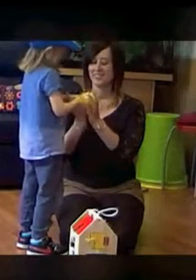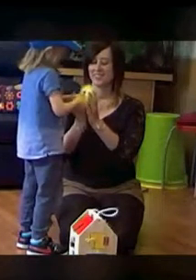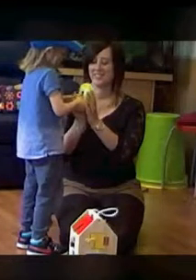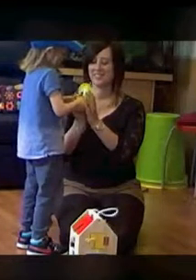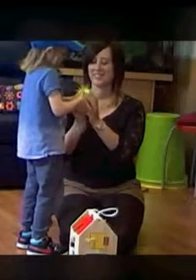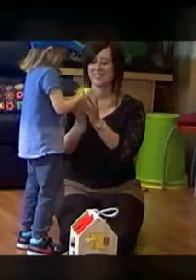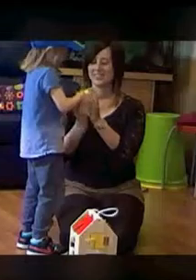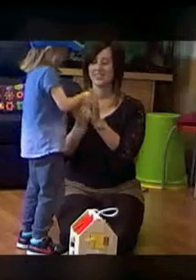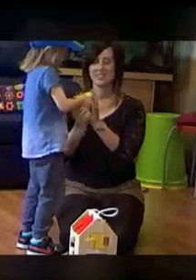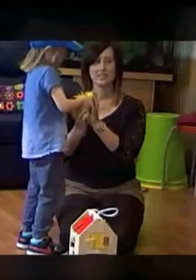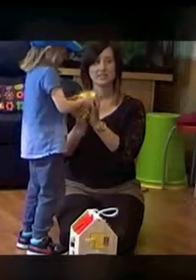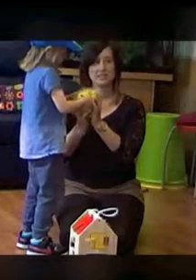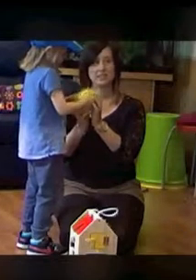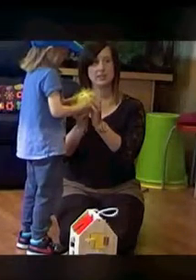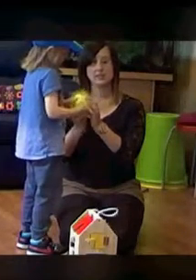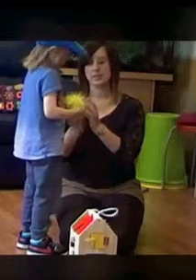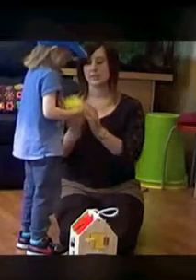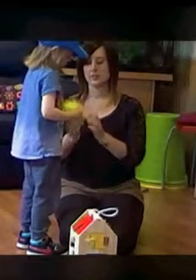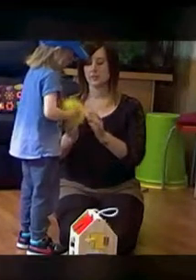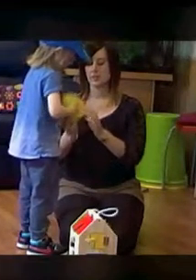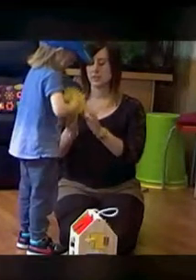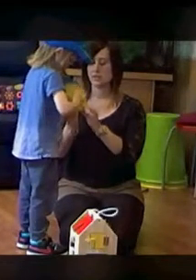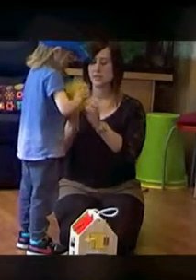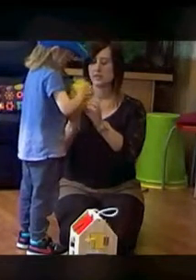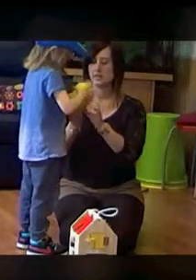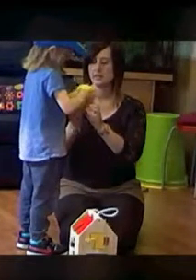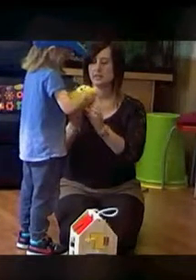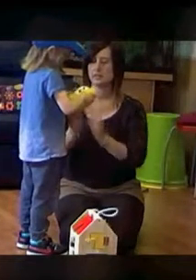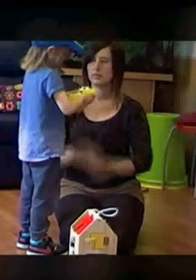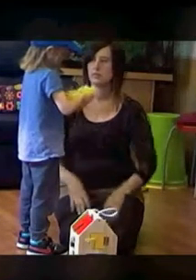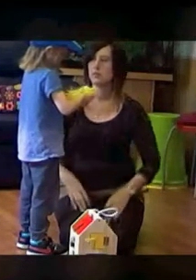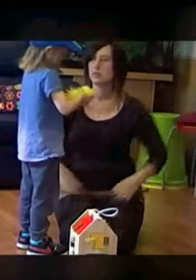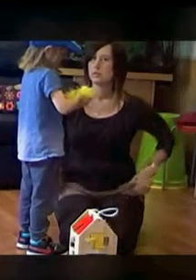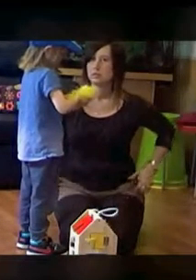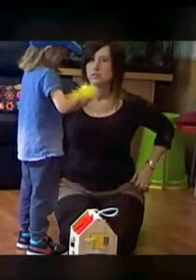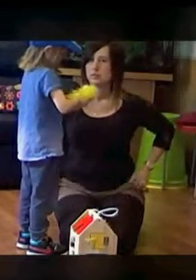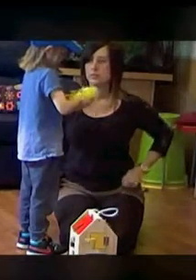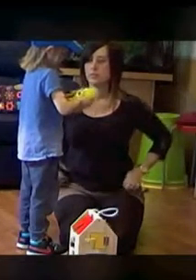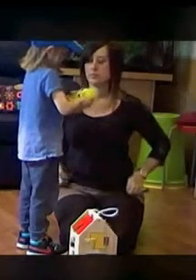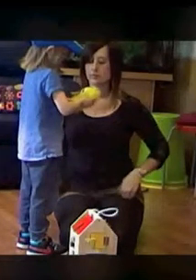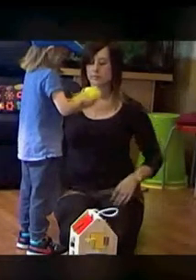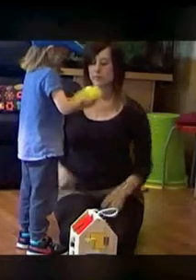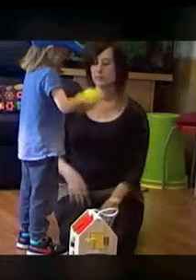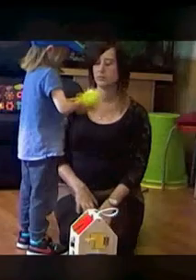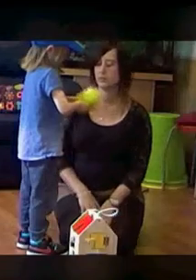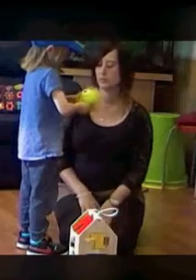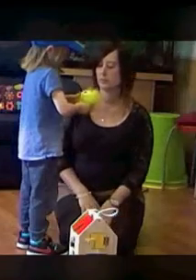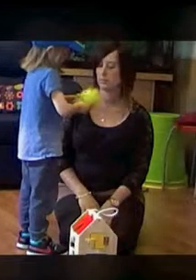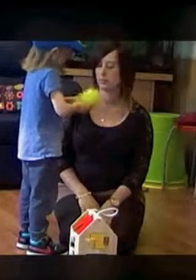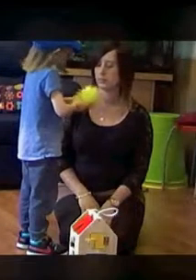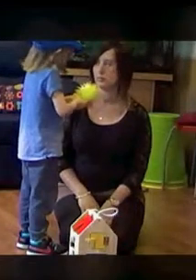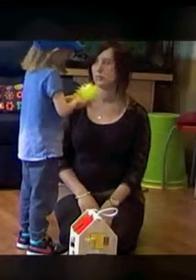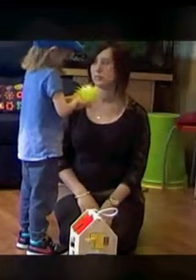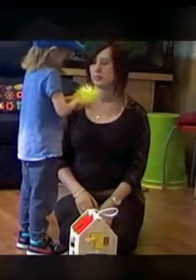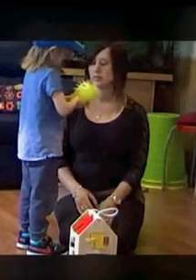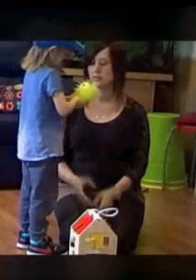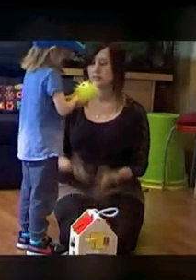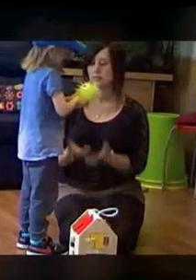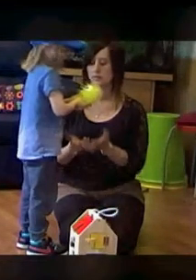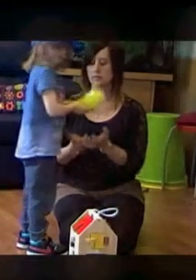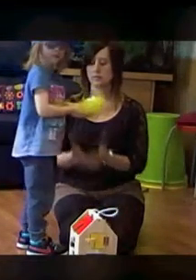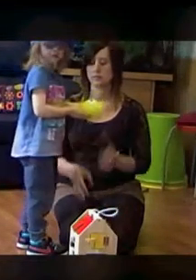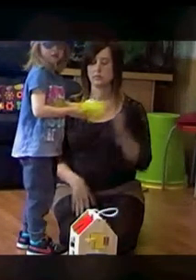Look! Oh, look at it. It's all spiky. It looks spiky, but is it hard or is